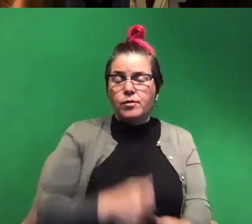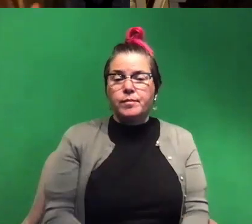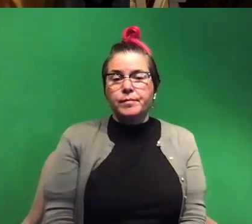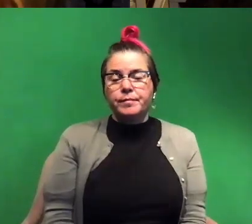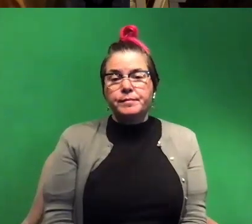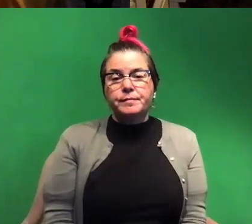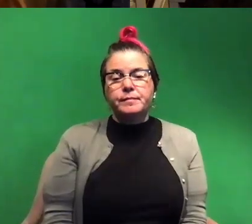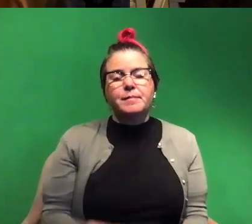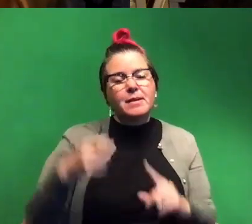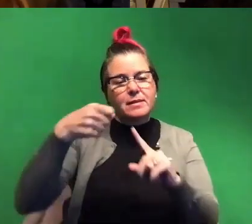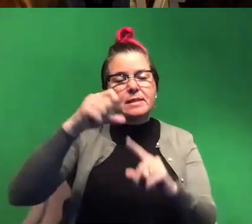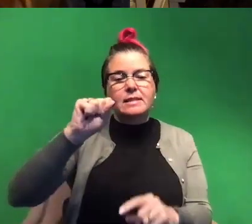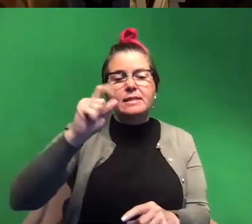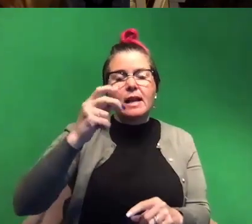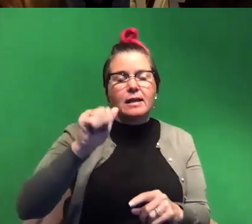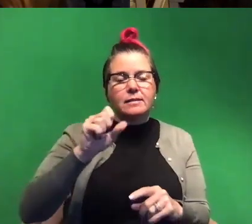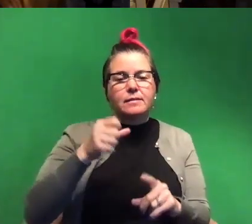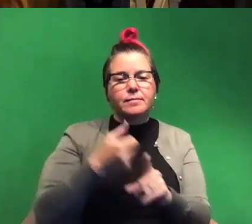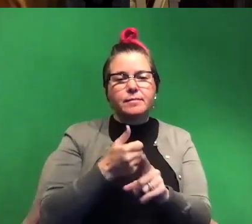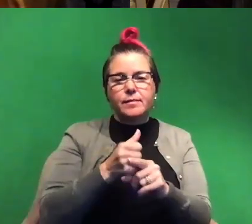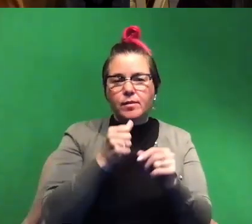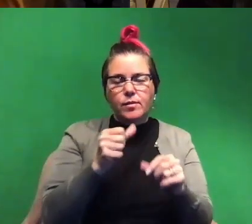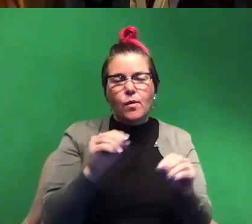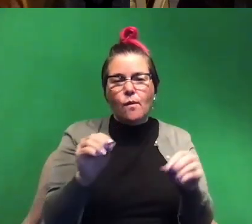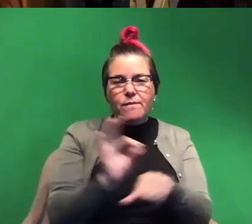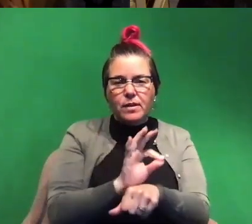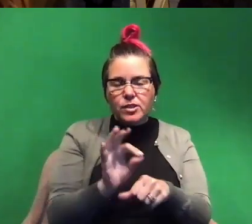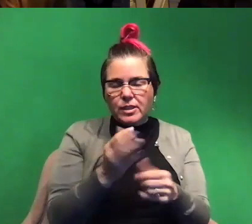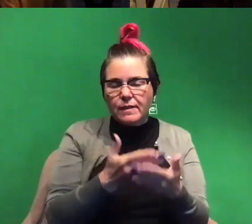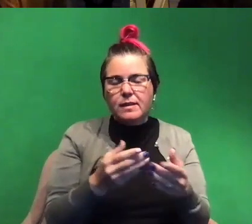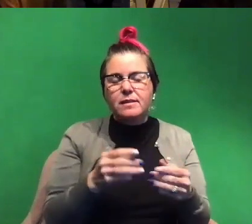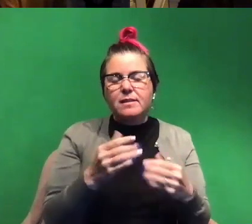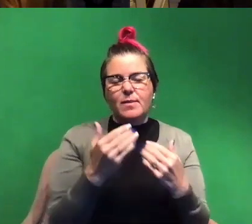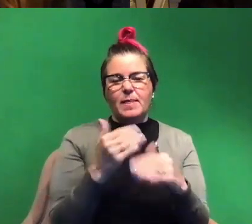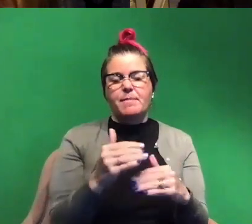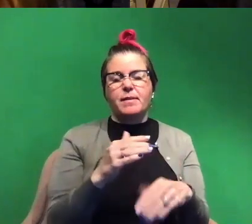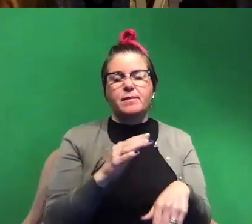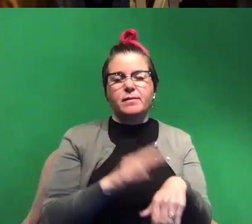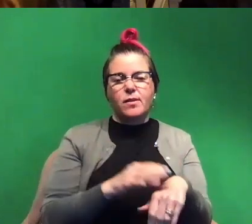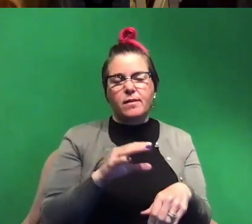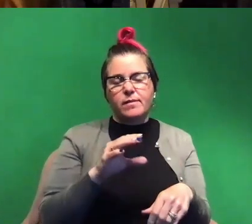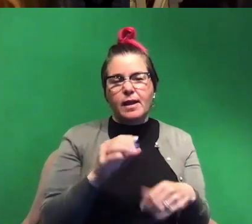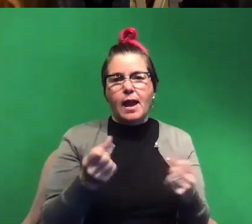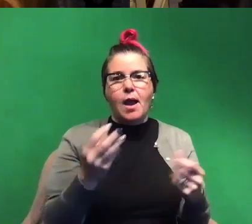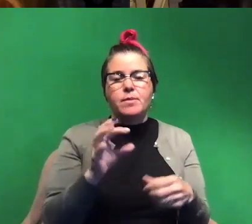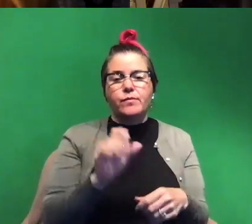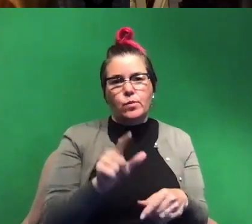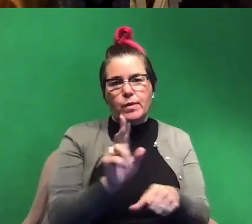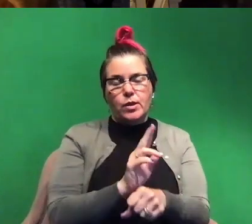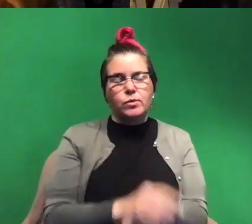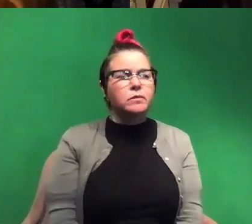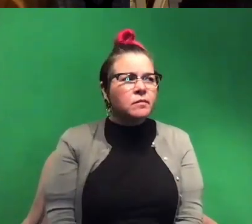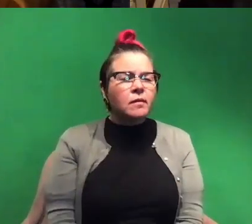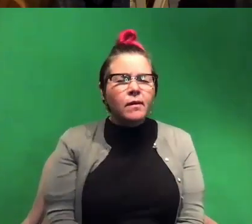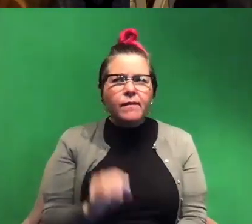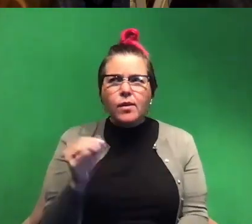for satellites that don't have any malfunctioning errors, fuel is the limiting factor in lifetime. Wow, I had no idea. That's Yeah.